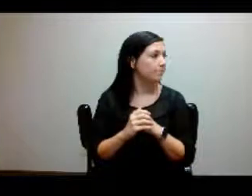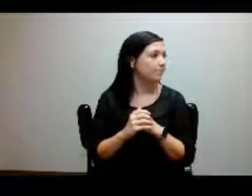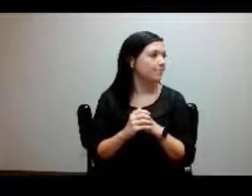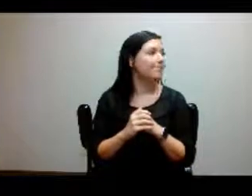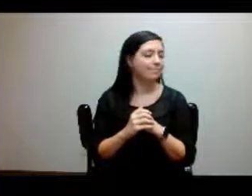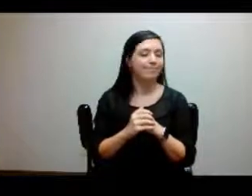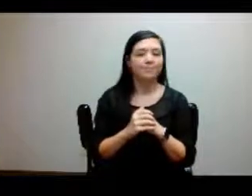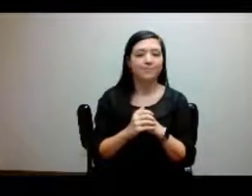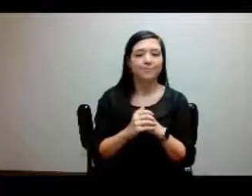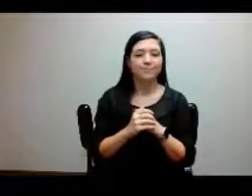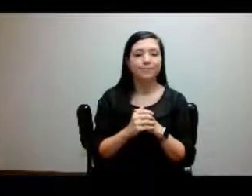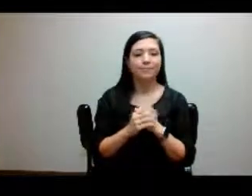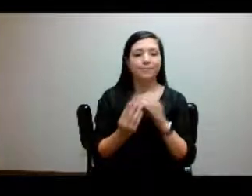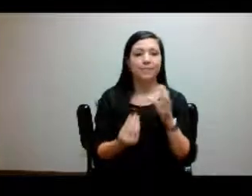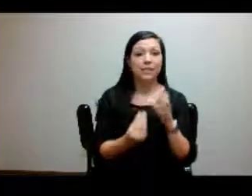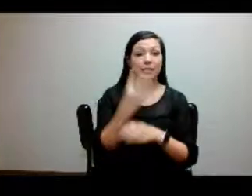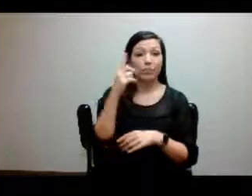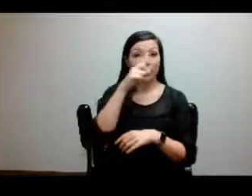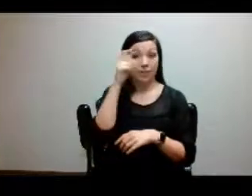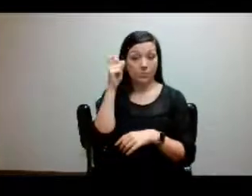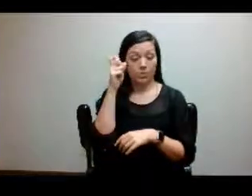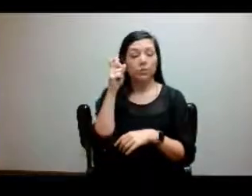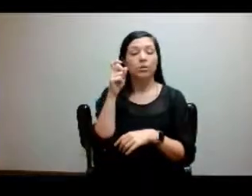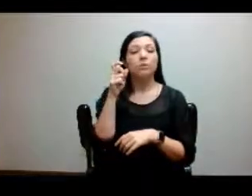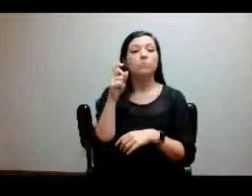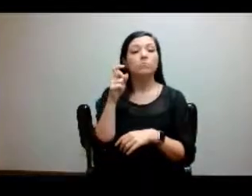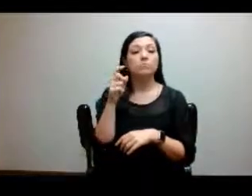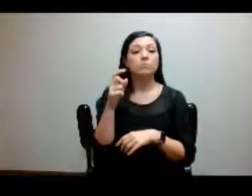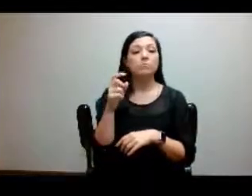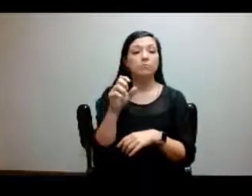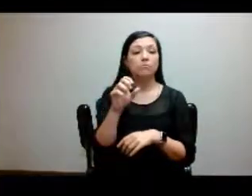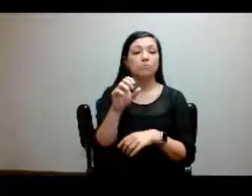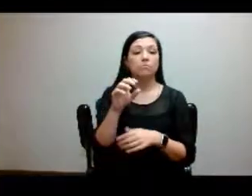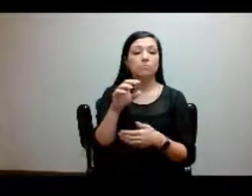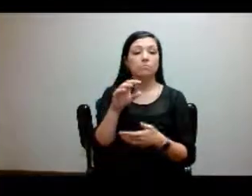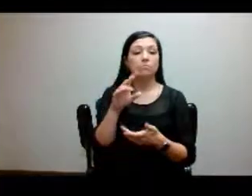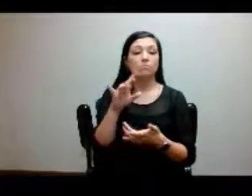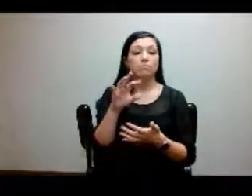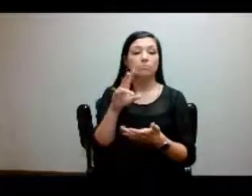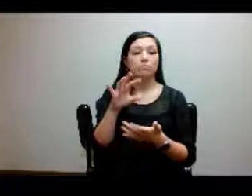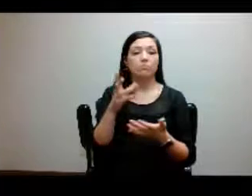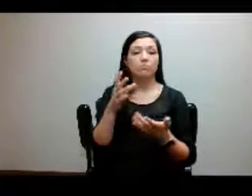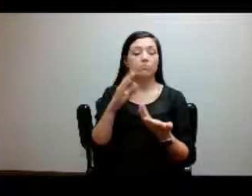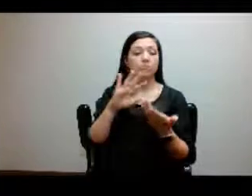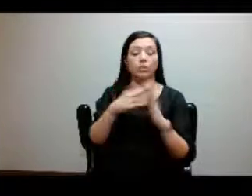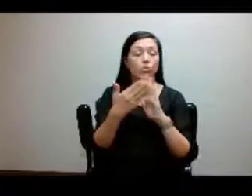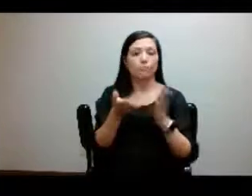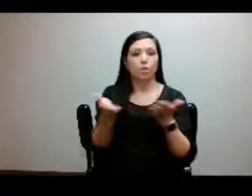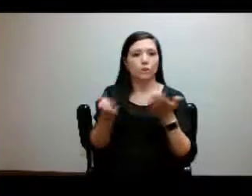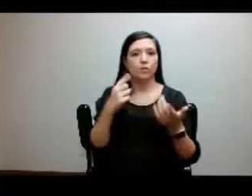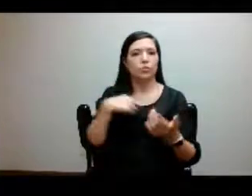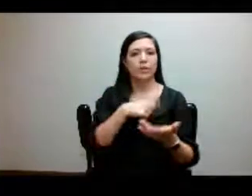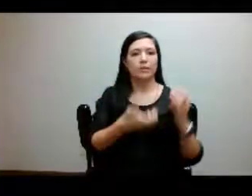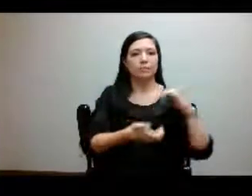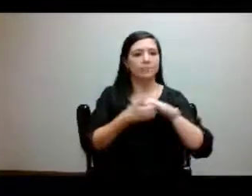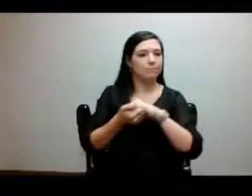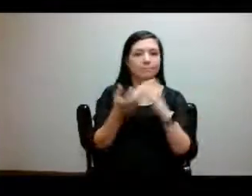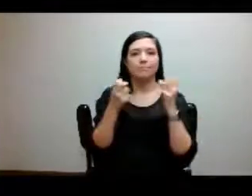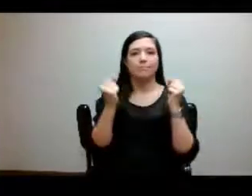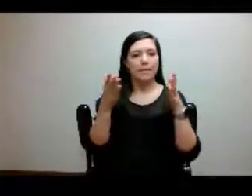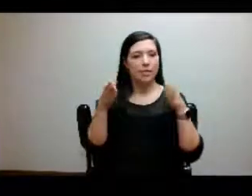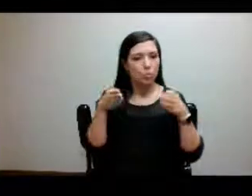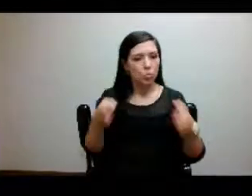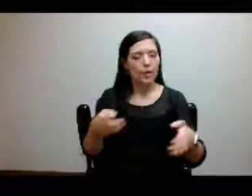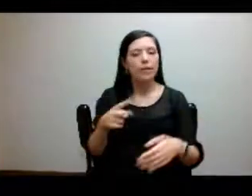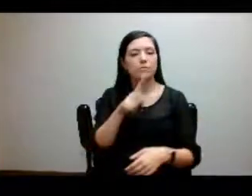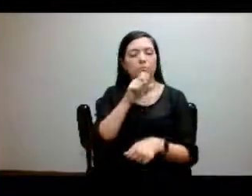Spring and summer also saw Trinity River Student Development Services connecting, collaborating, and partnering in many ways. We certainly appreciate our